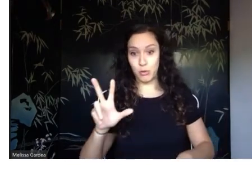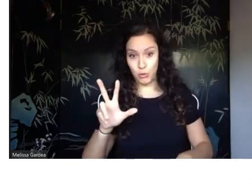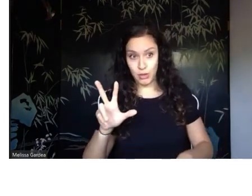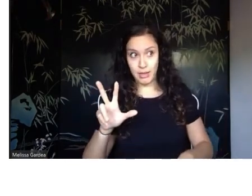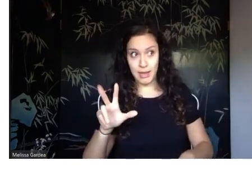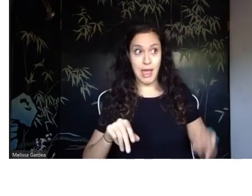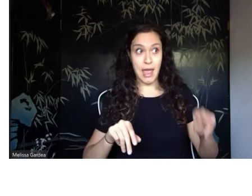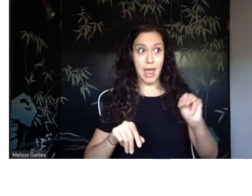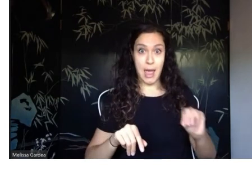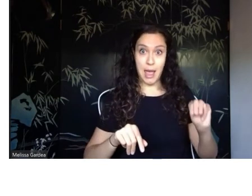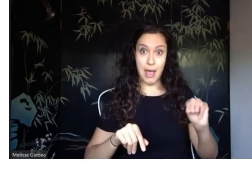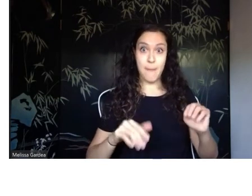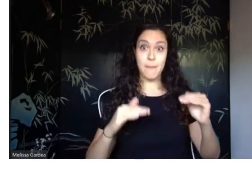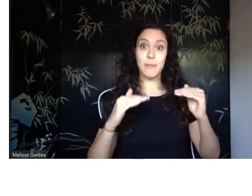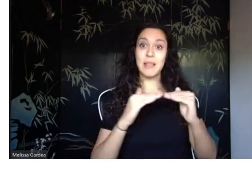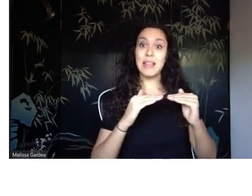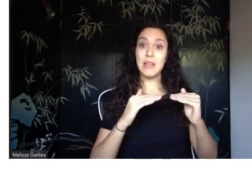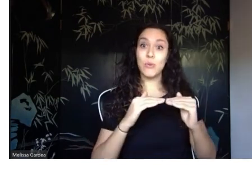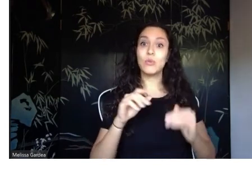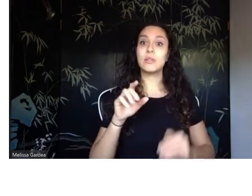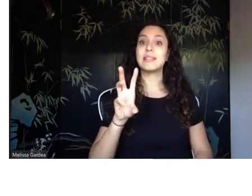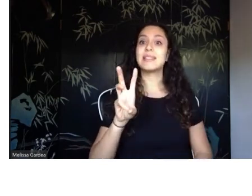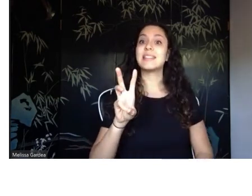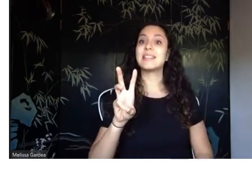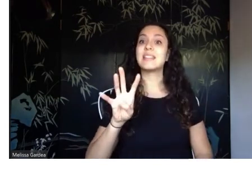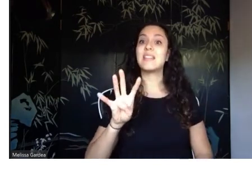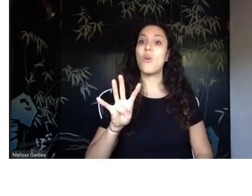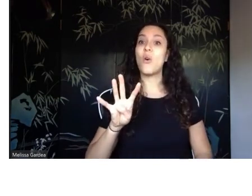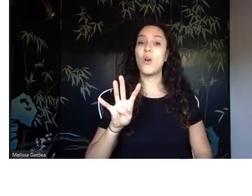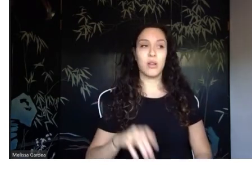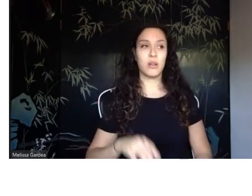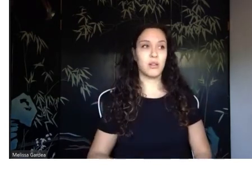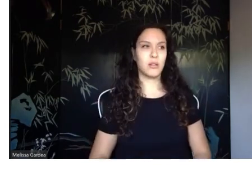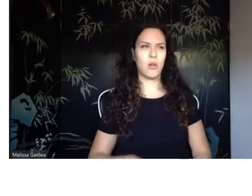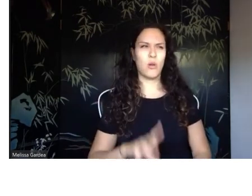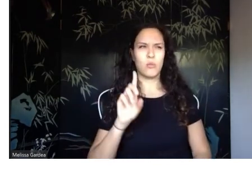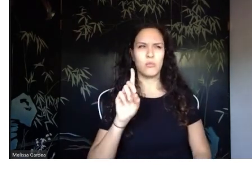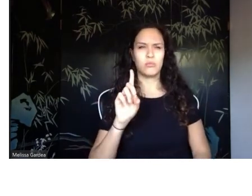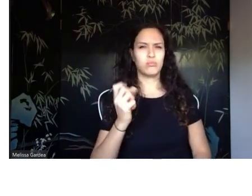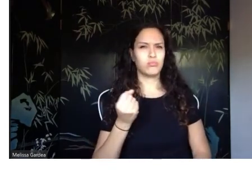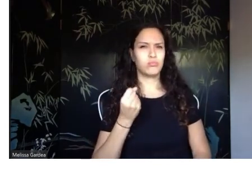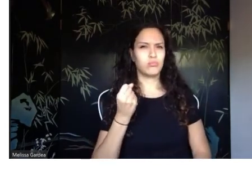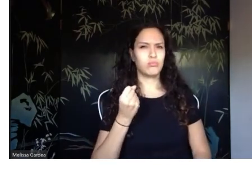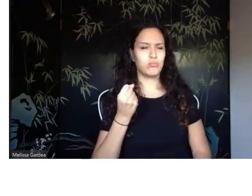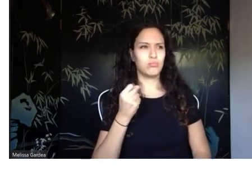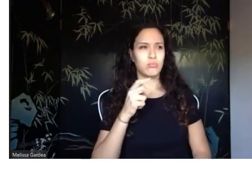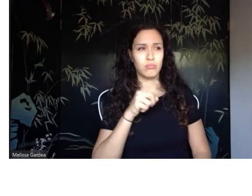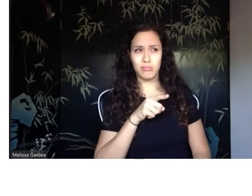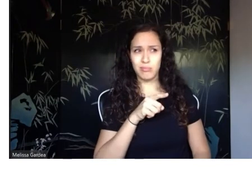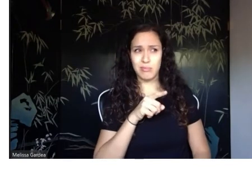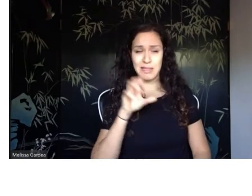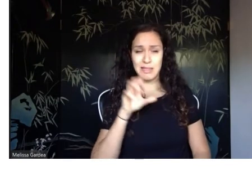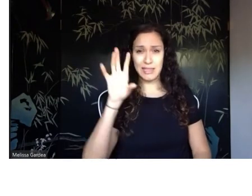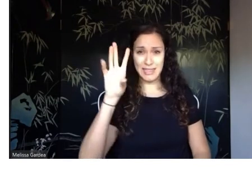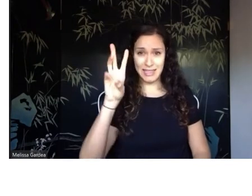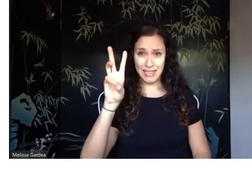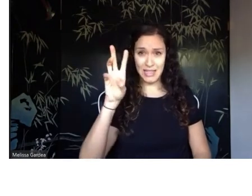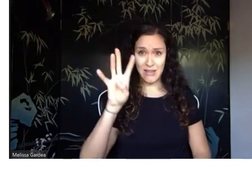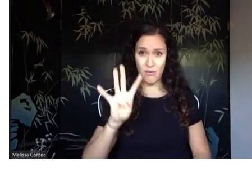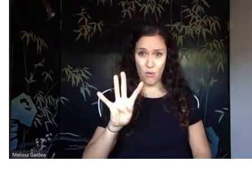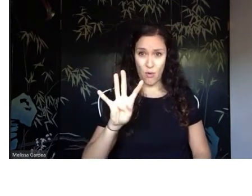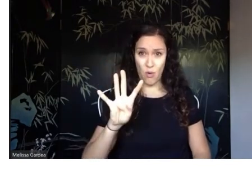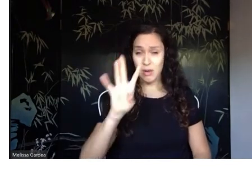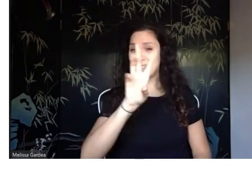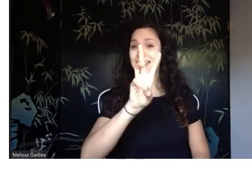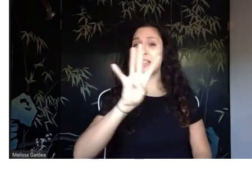192. Divided by 3, divided by 3, and m equals 64. Wait a